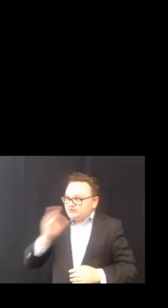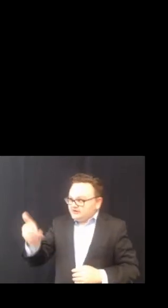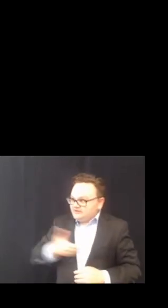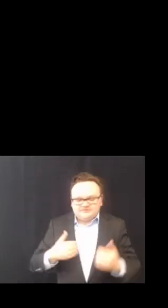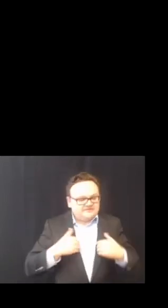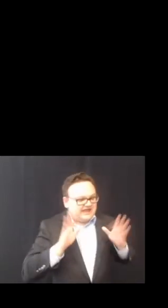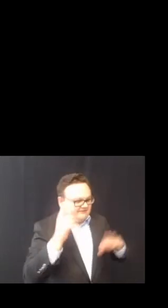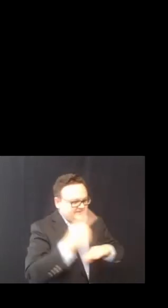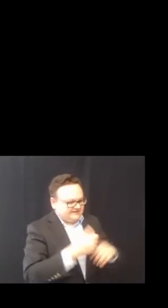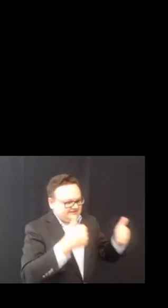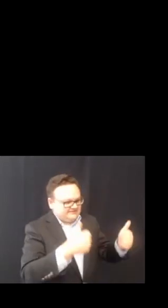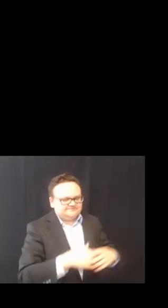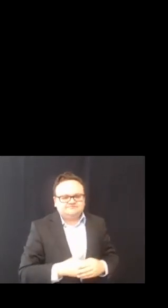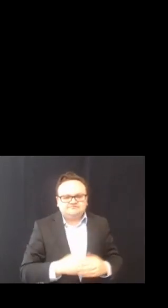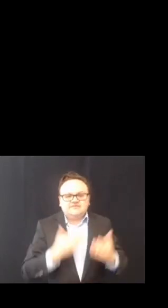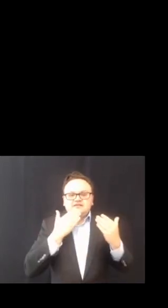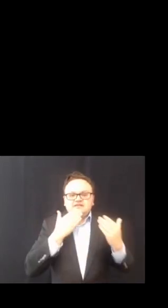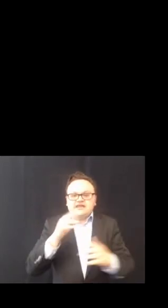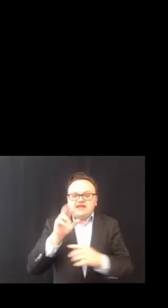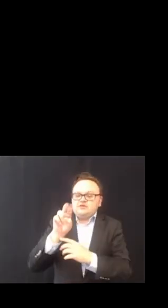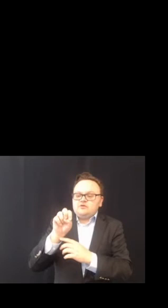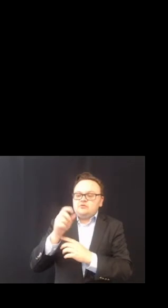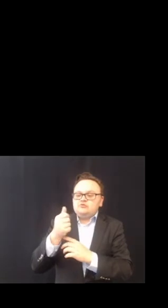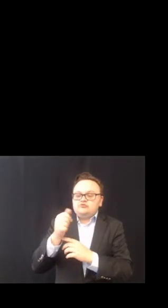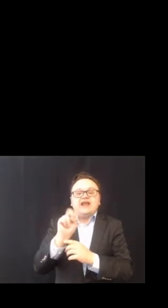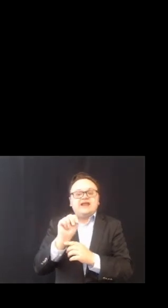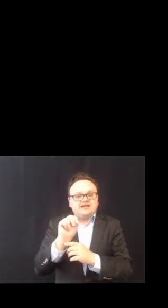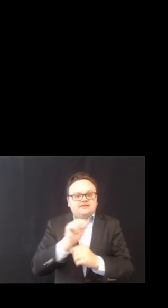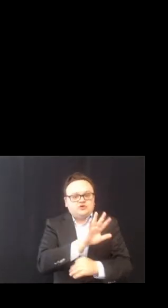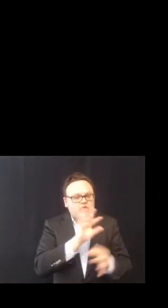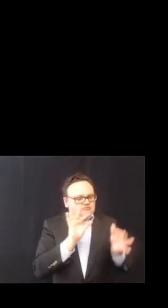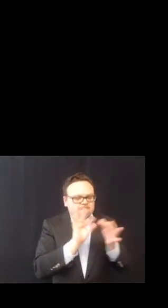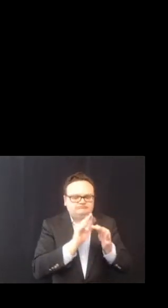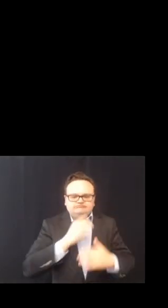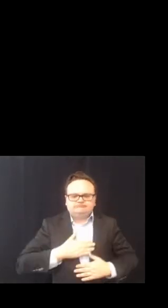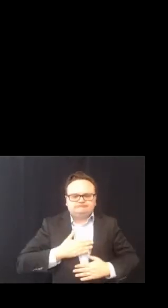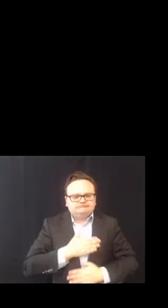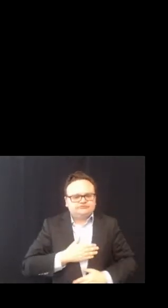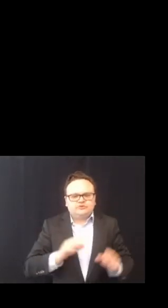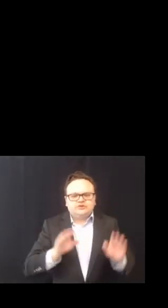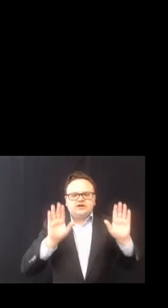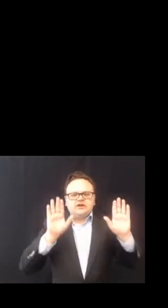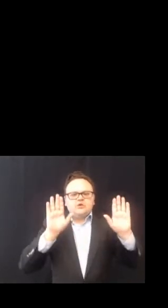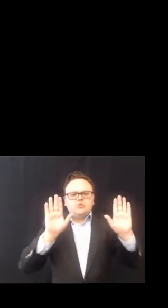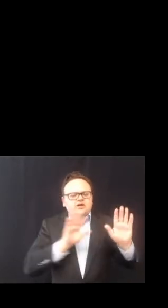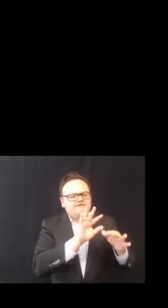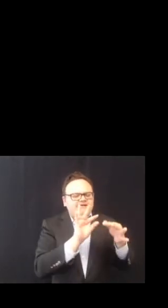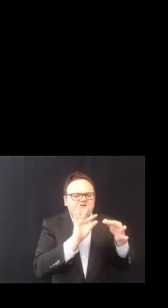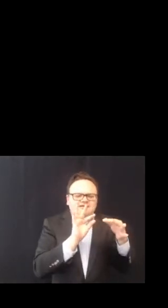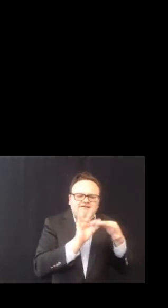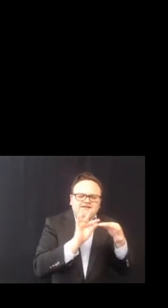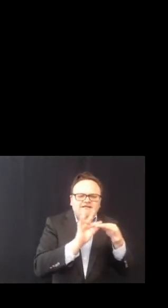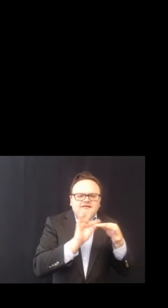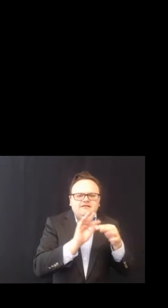Thank you, Reagan, for telling us your employment story this morning. It really is wonderful to hear about having a job is really making